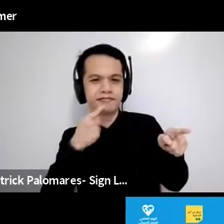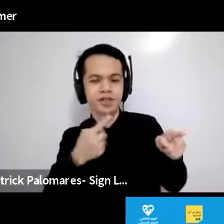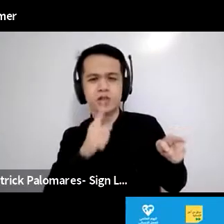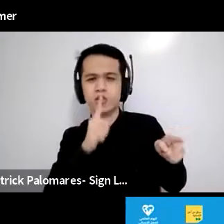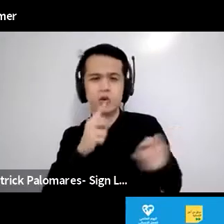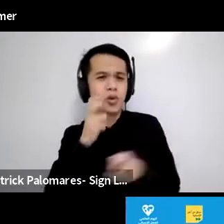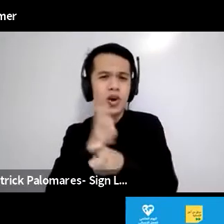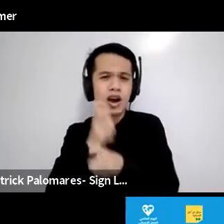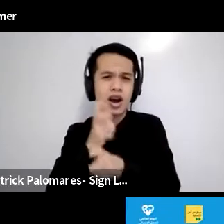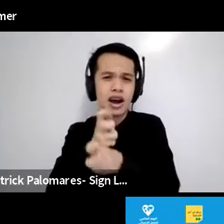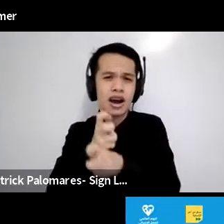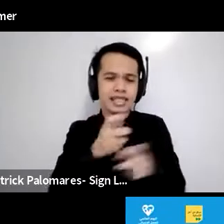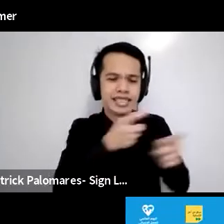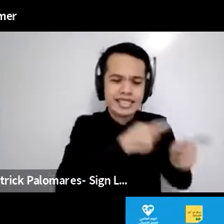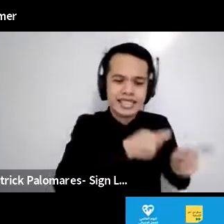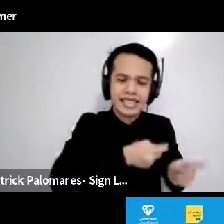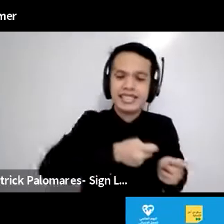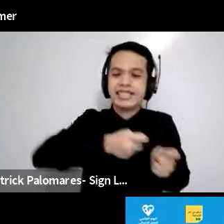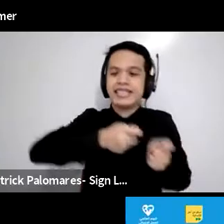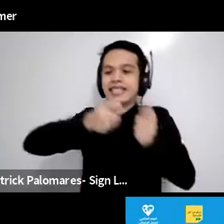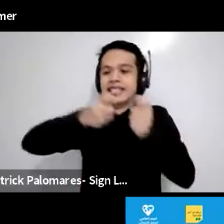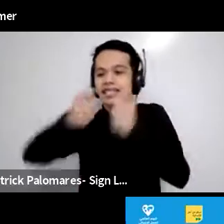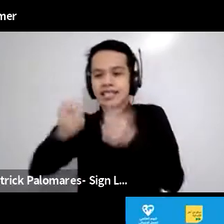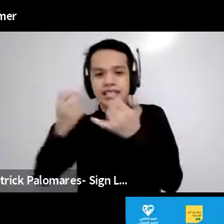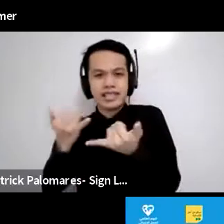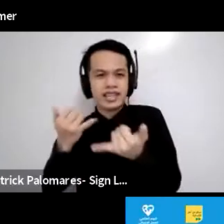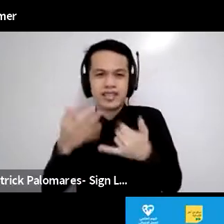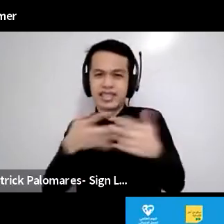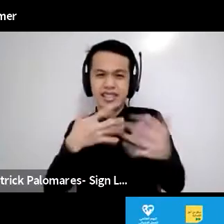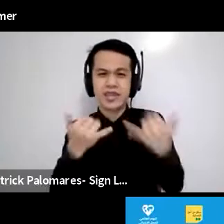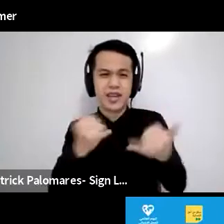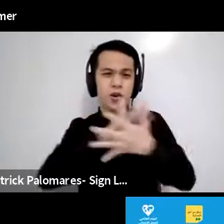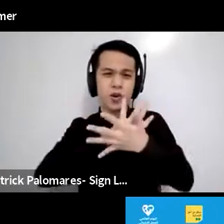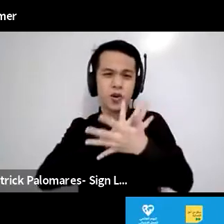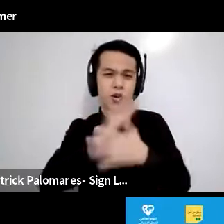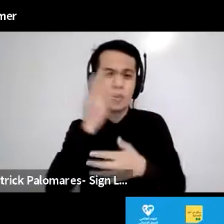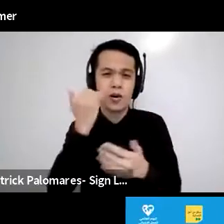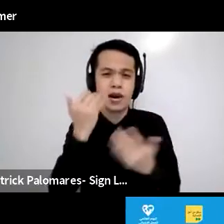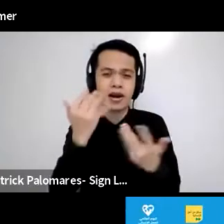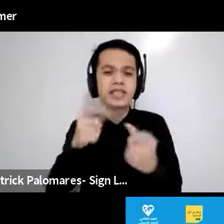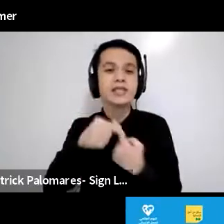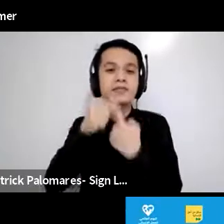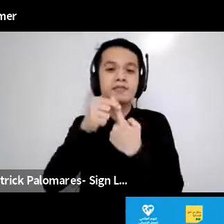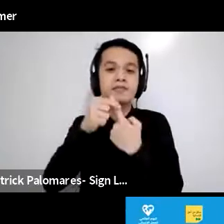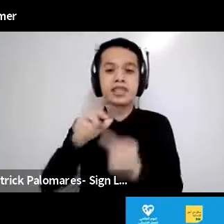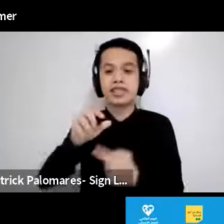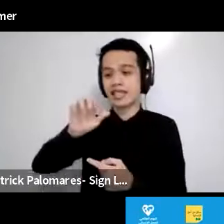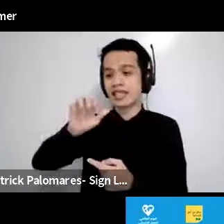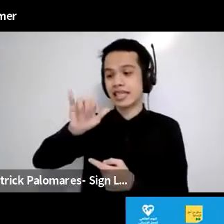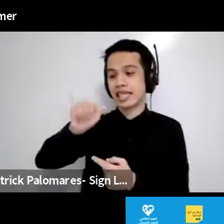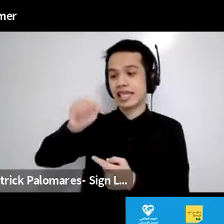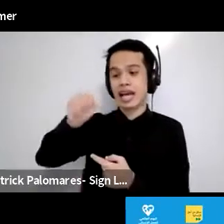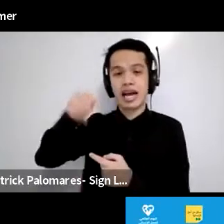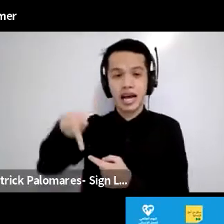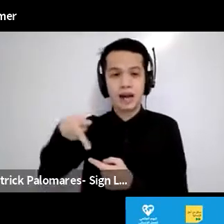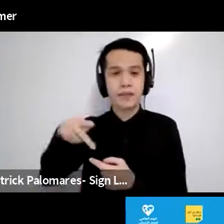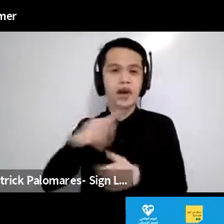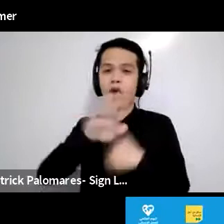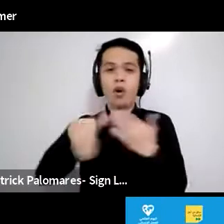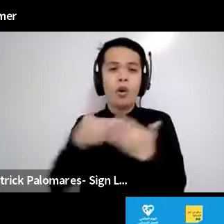difficult to transition with the COVID pandemic, especially for us in YACAP. A lot of our